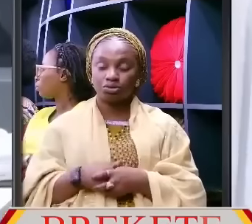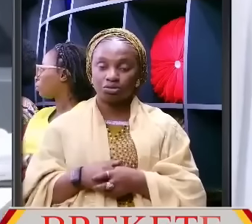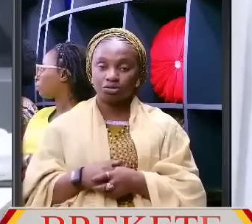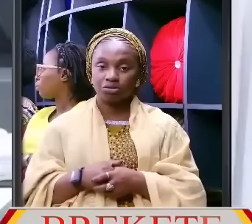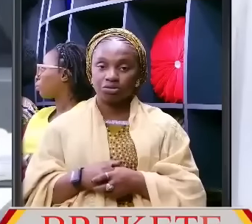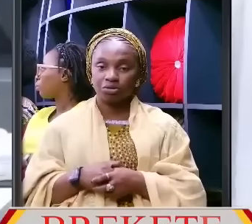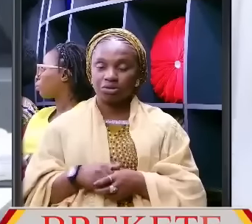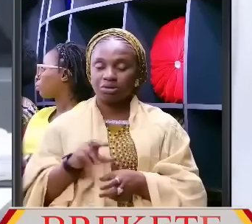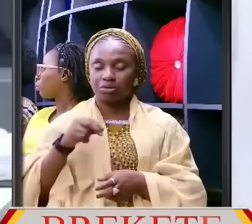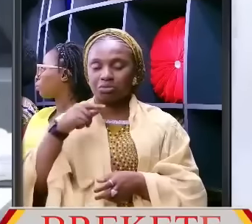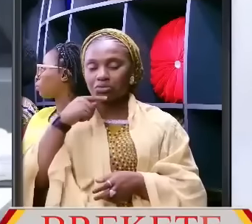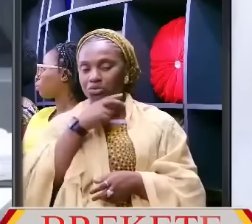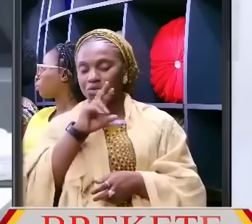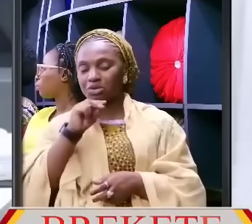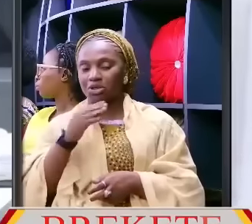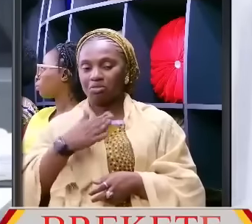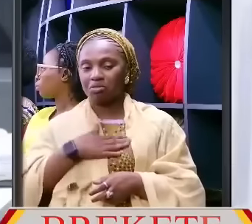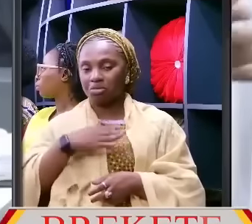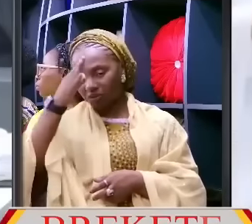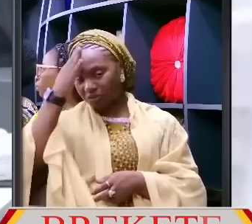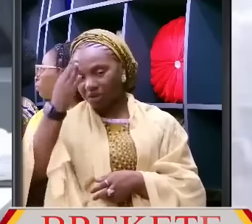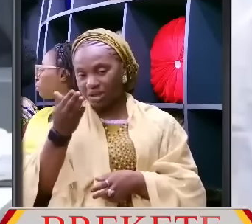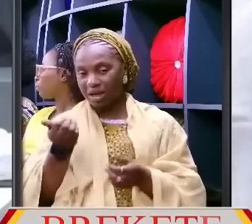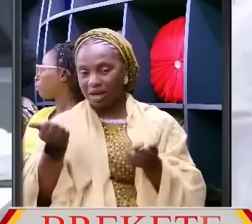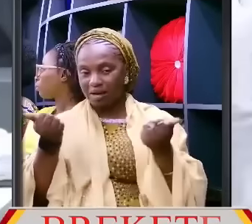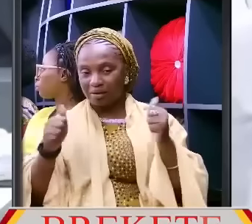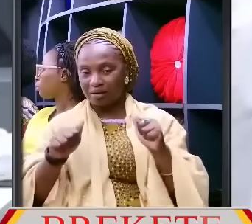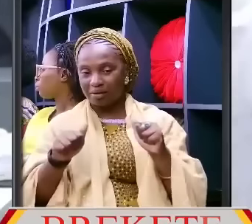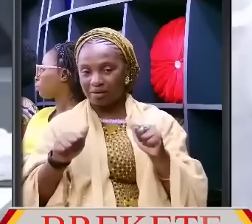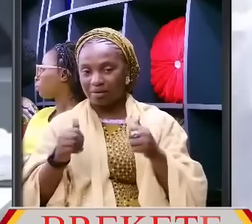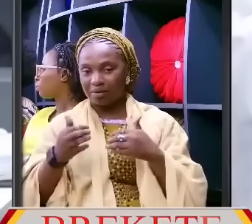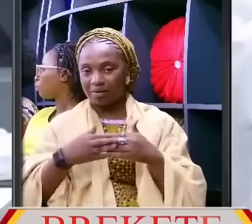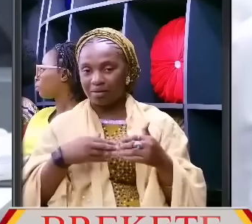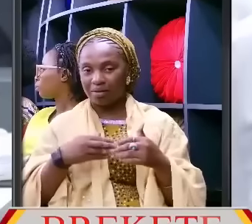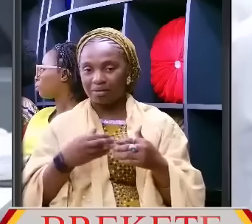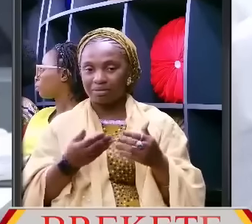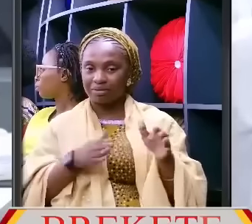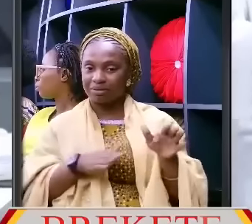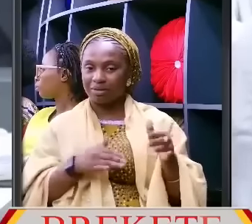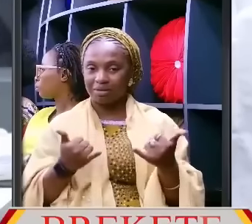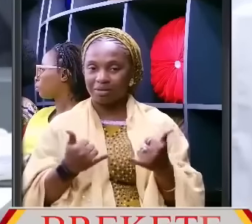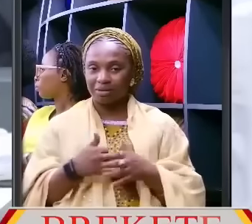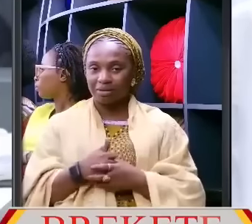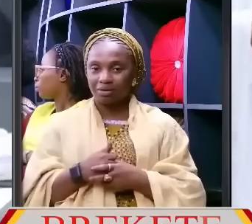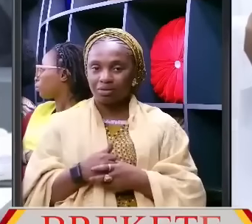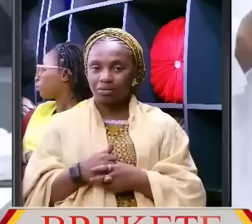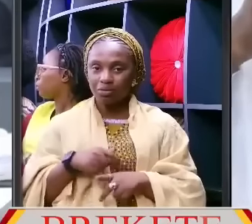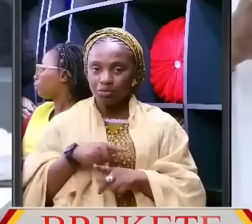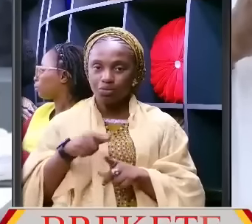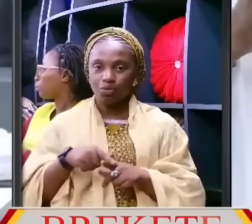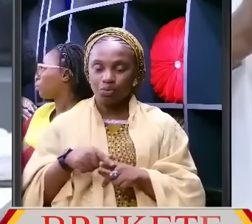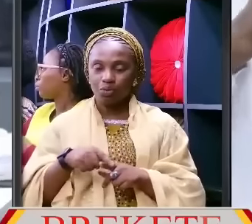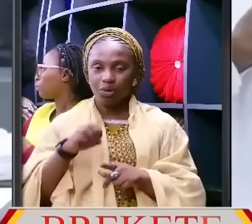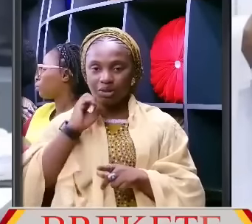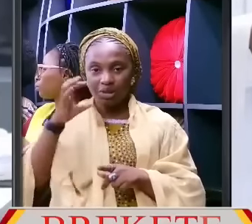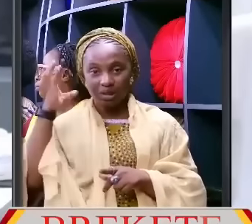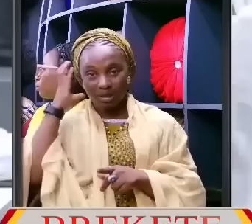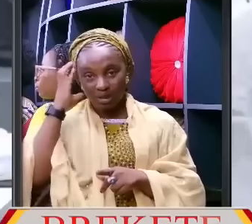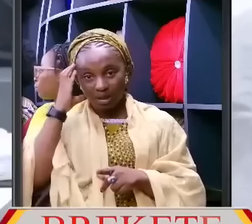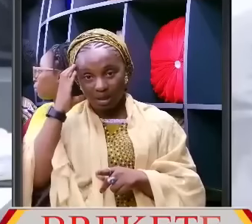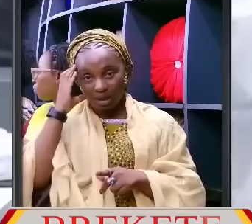a lie, na lie, na lie. When you confirm, you call the person, buy a brand new Peugeot car. Kaduna guys, we know